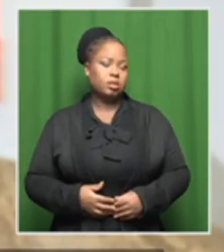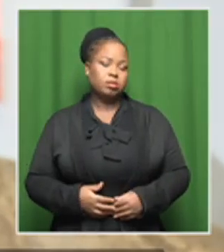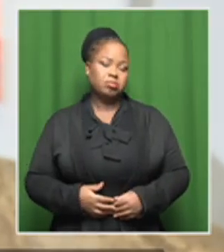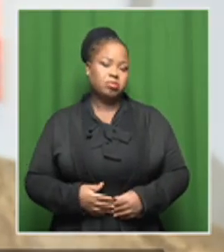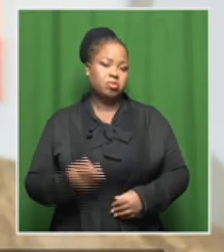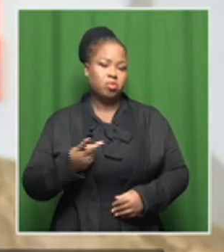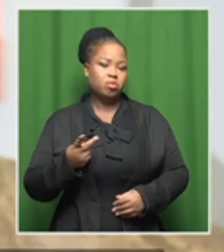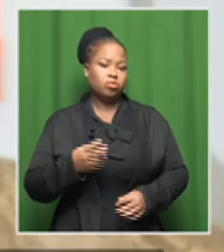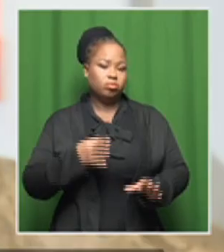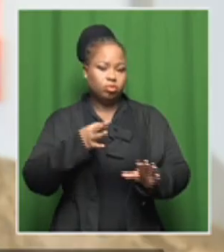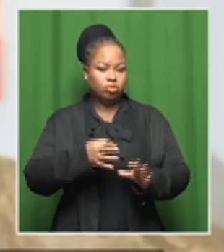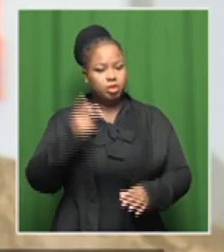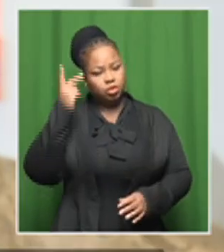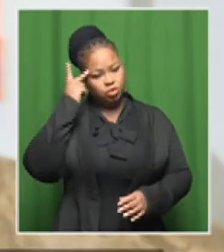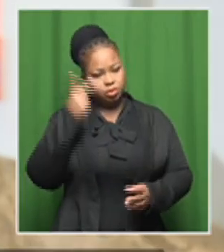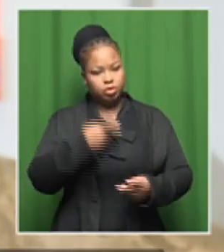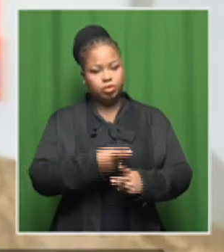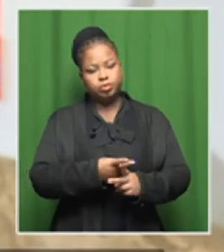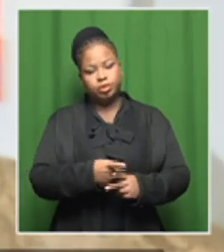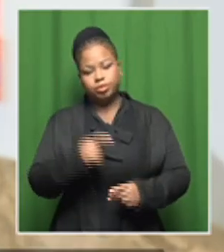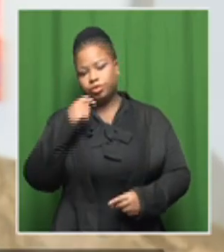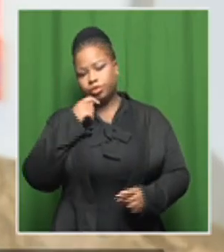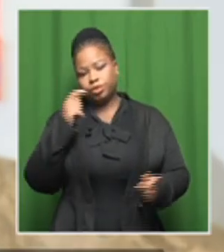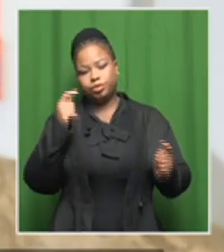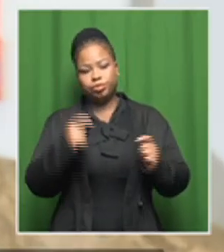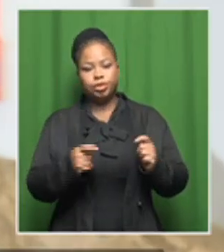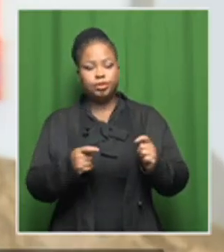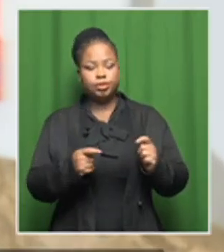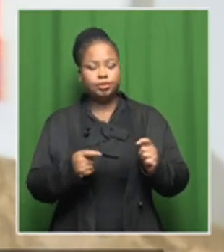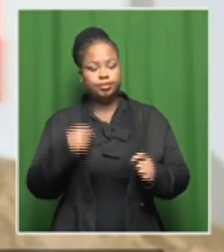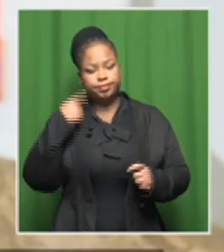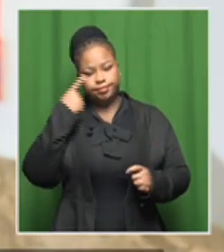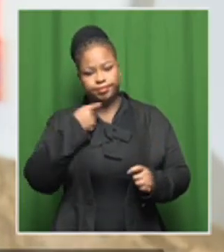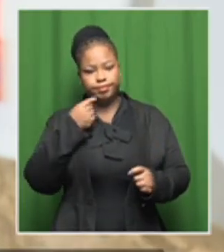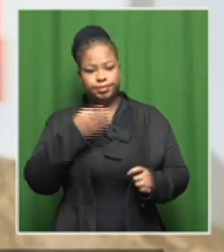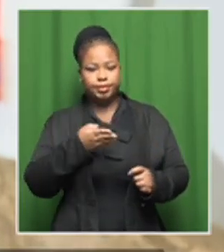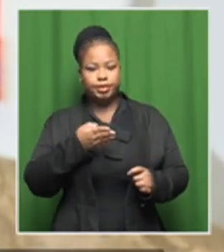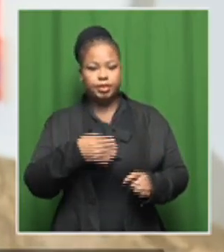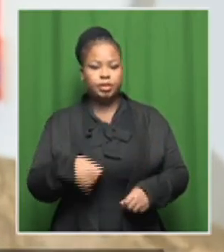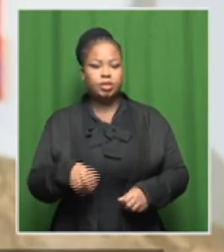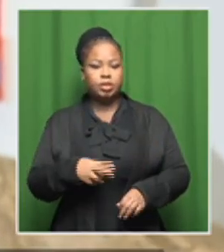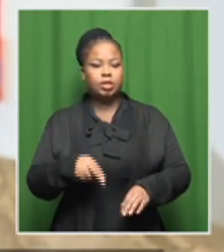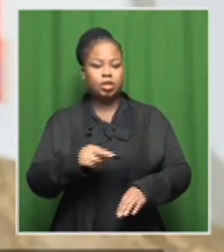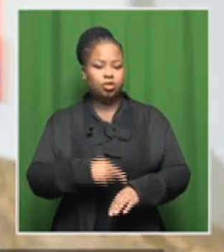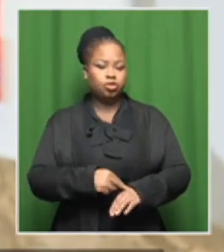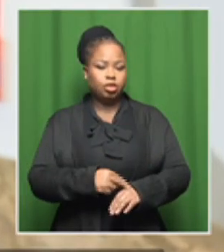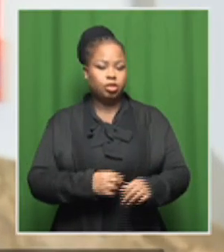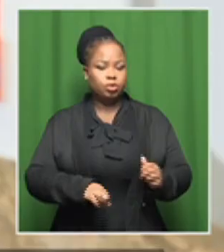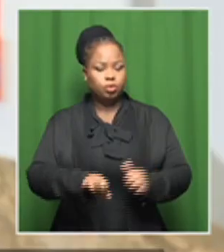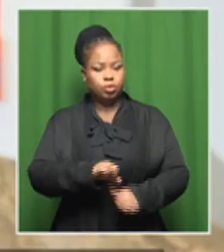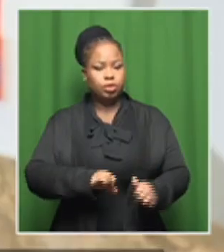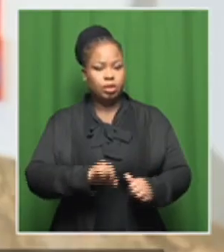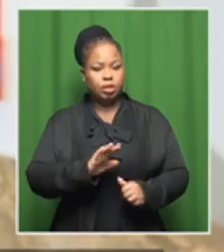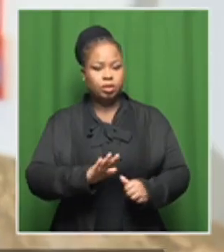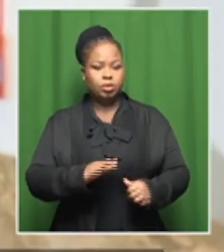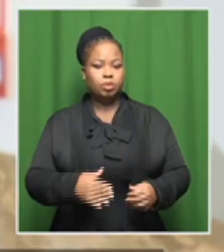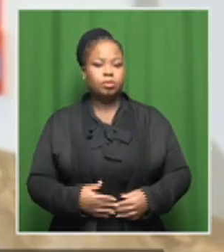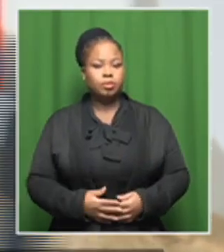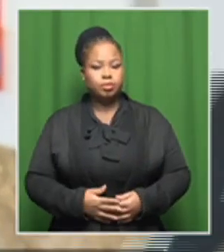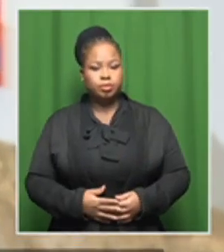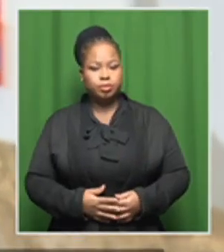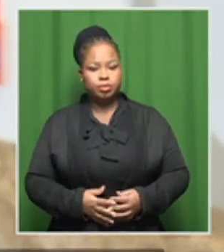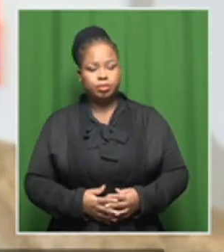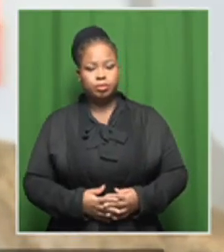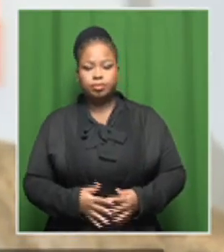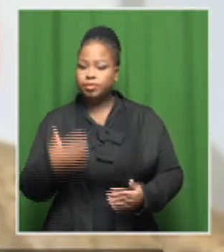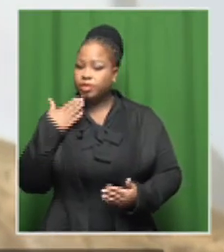to knowledge production, which is really changing the face and the nature and the social composition of our knowledge production domain.